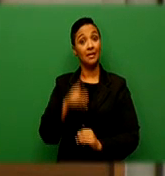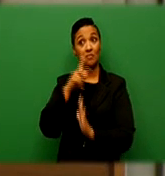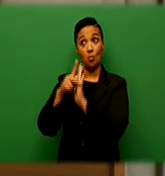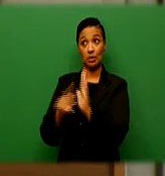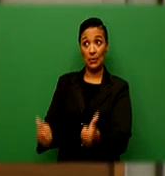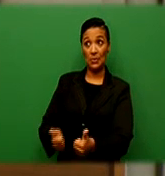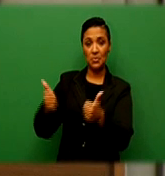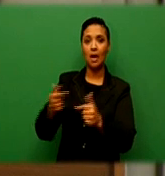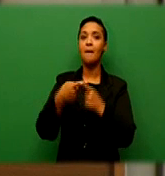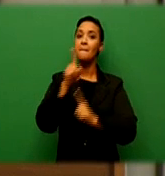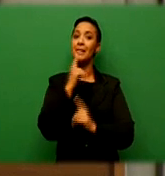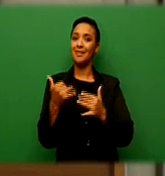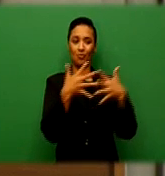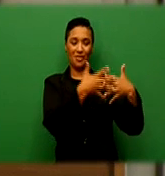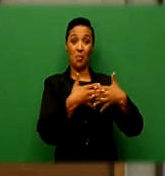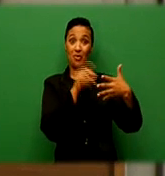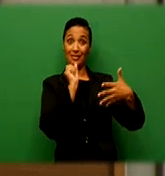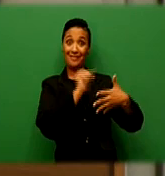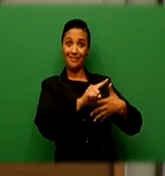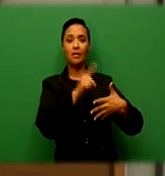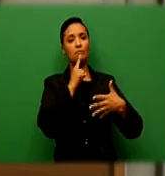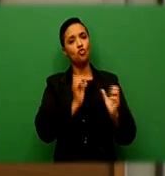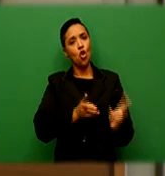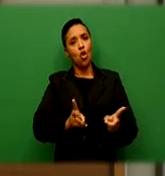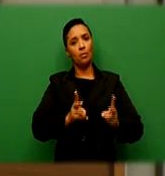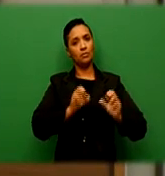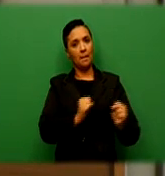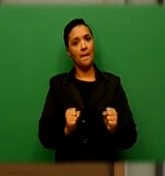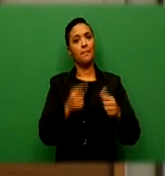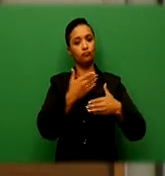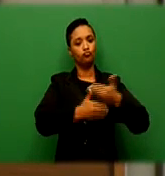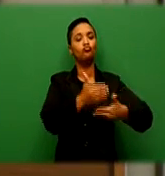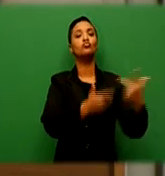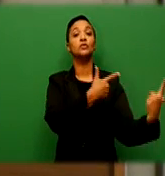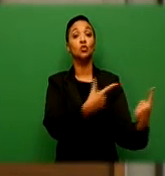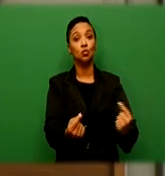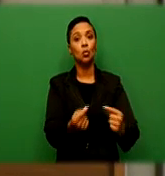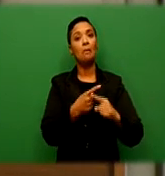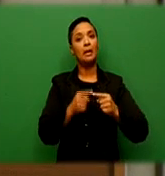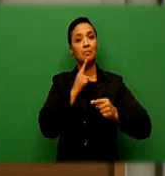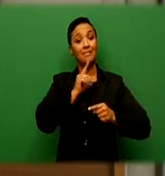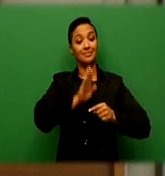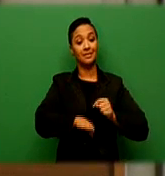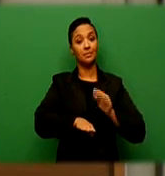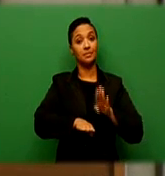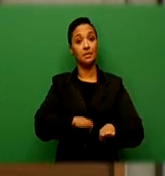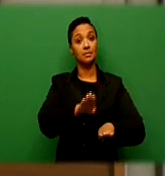the US Fed is expected to continue on its normalization path, but at a gradual